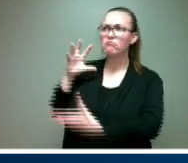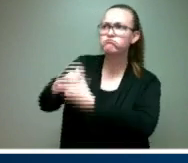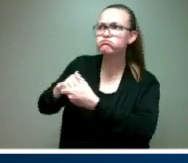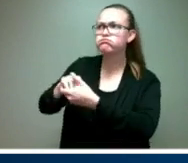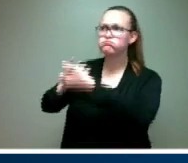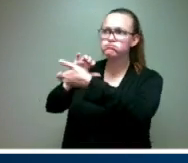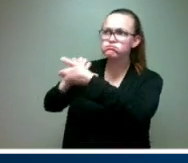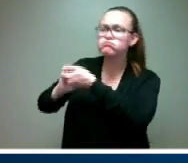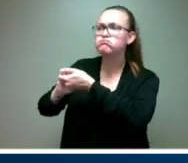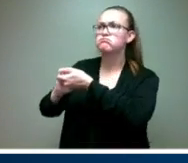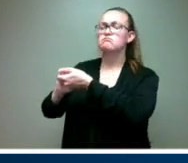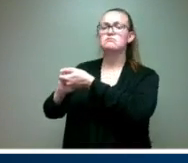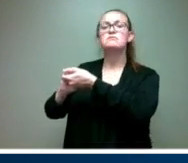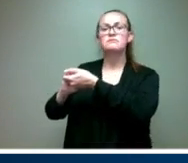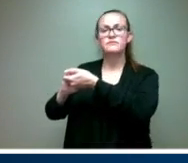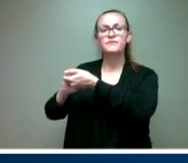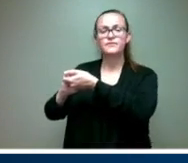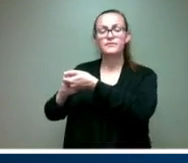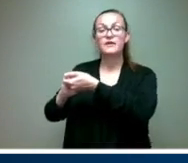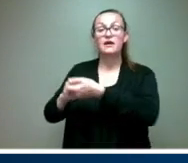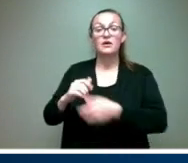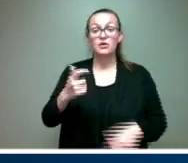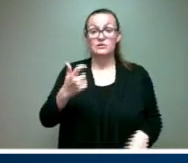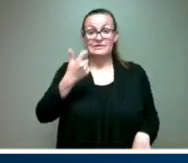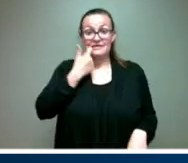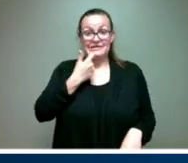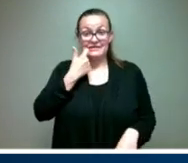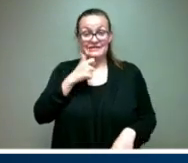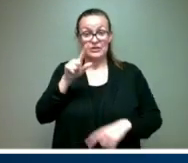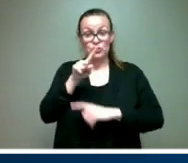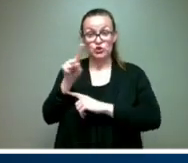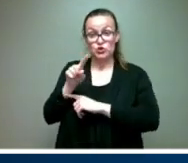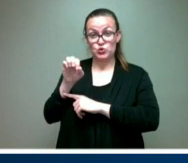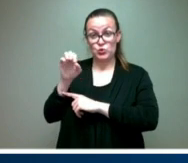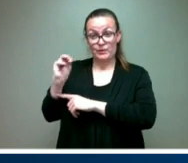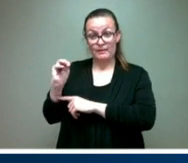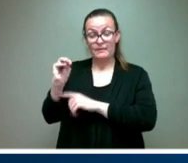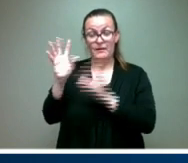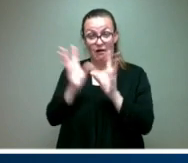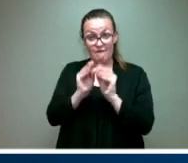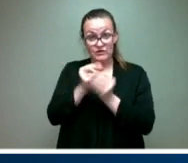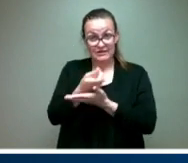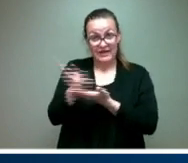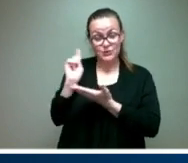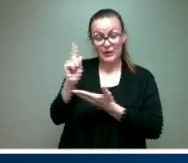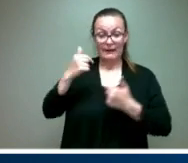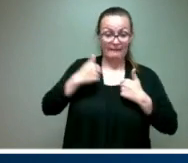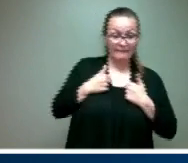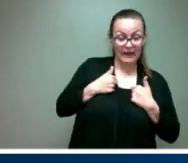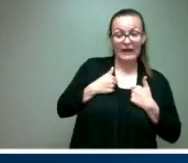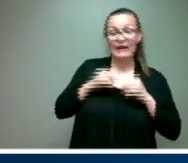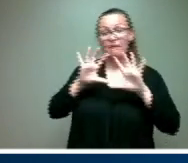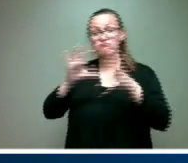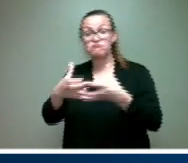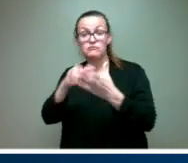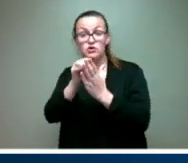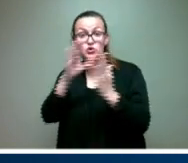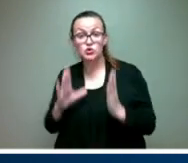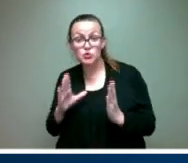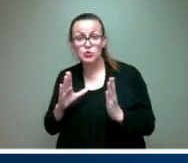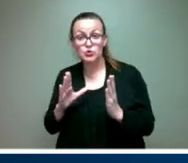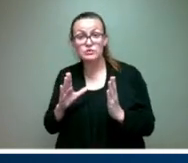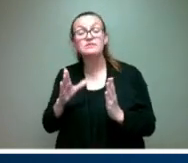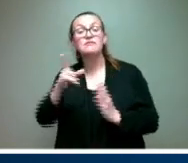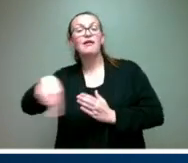student ambassadors, and we met for the first time in a Zoom conference last week. And they said, we want to do this every Monday. I said, every